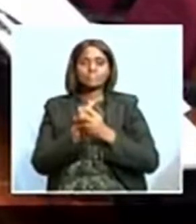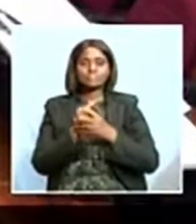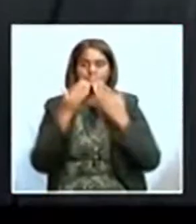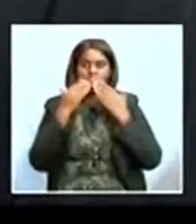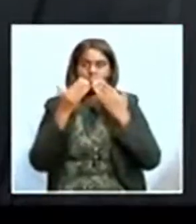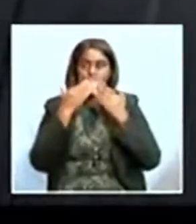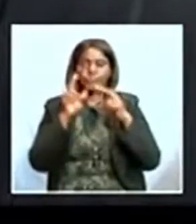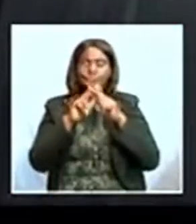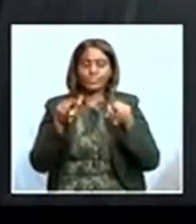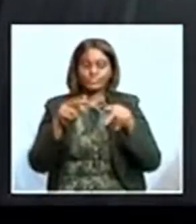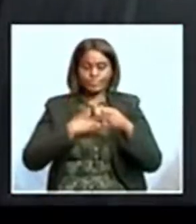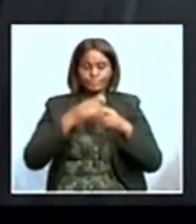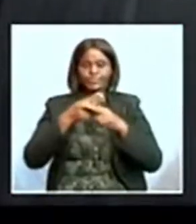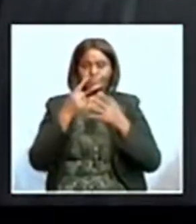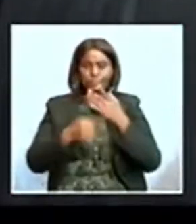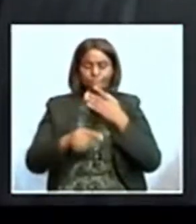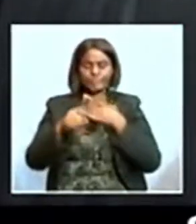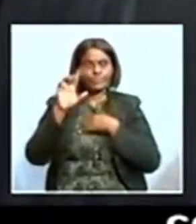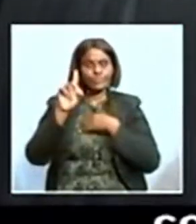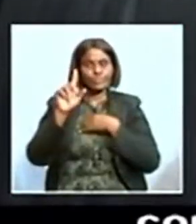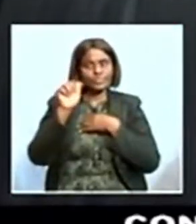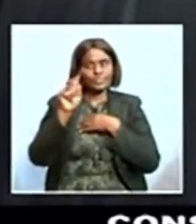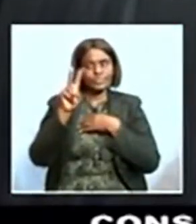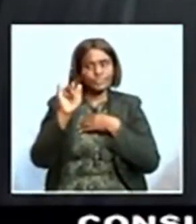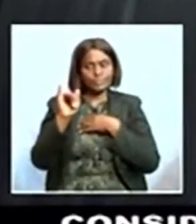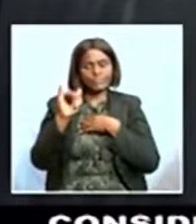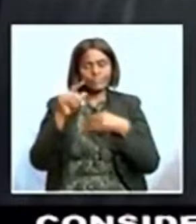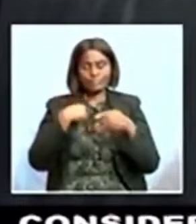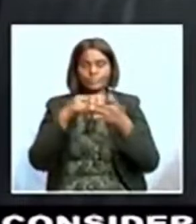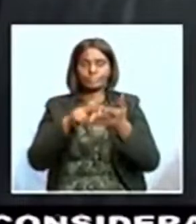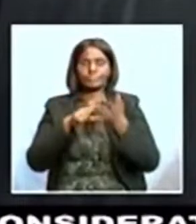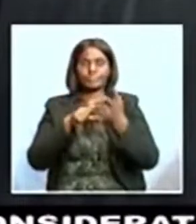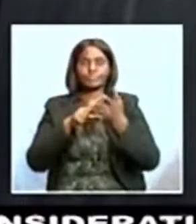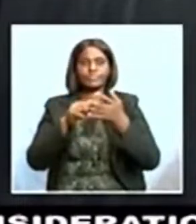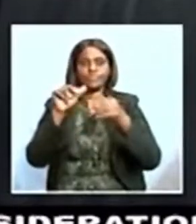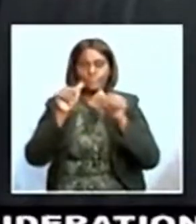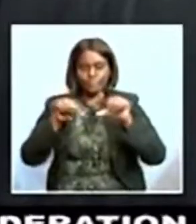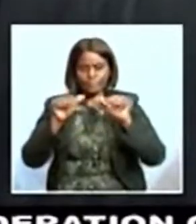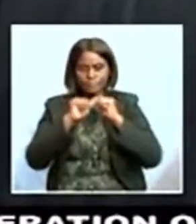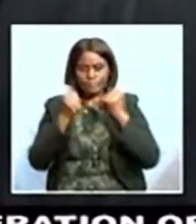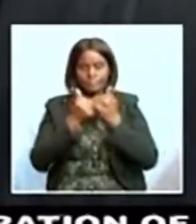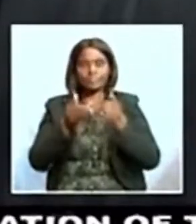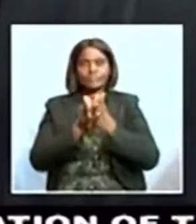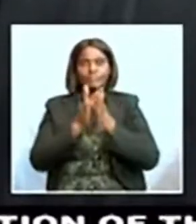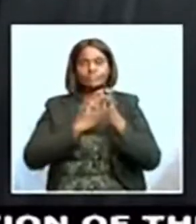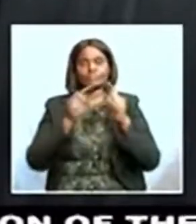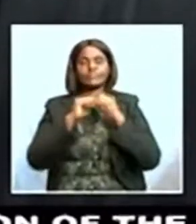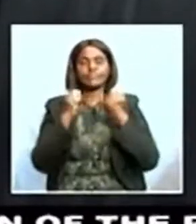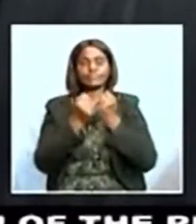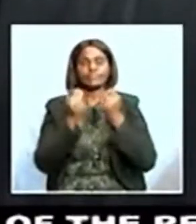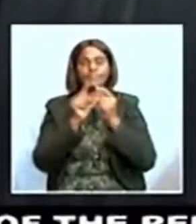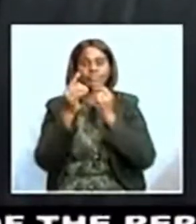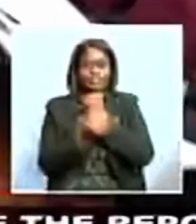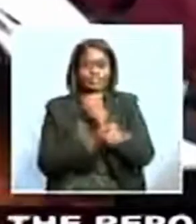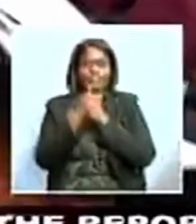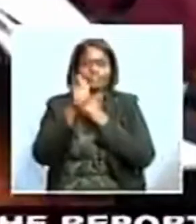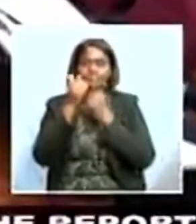Thank you, Chair. My name is Siame Devi. I'm representing the Auditor General. I'll ask my colleague to introduce herself. Thank